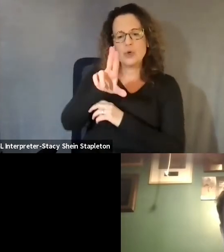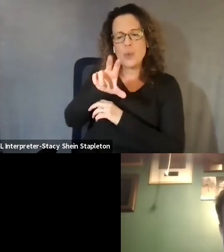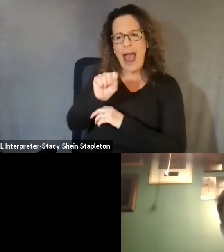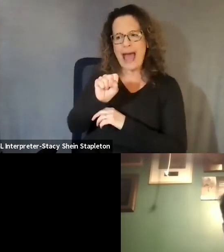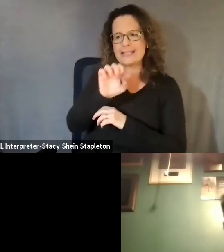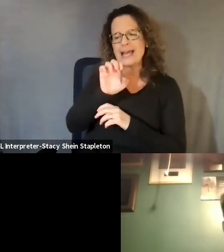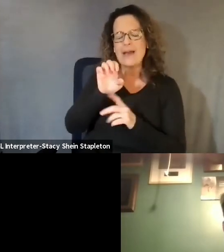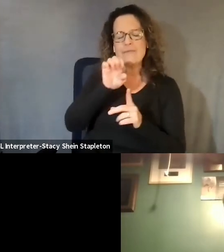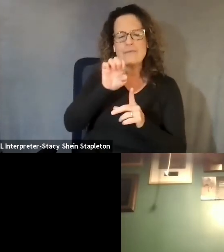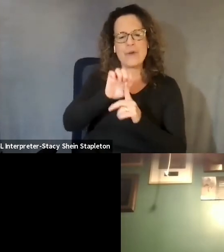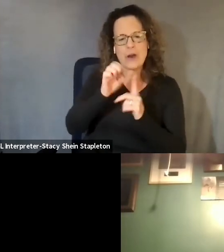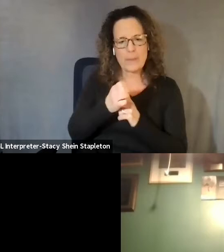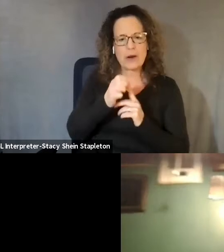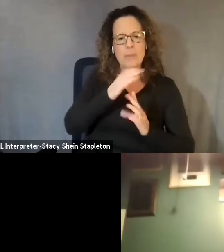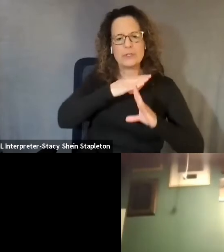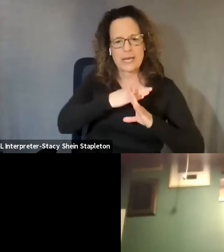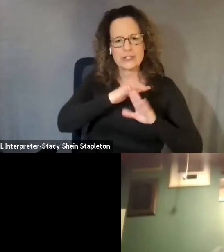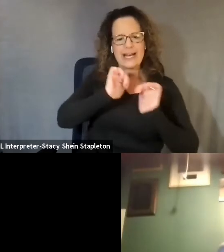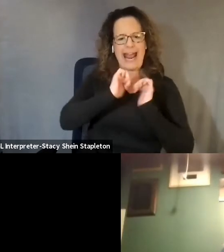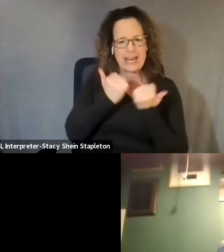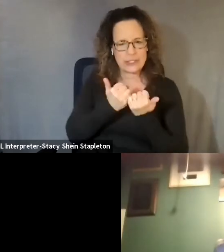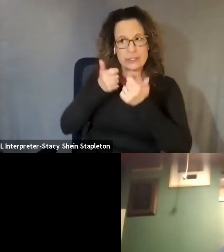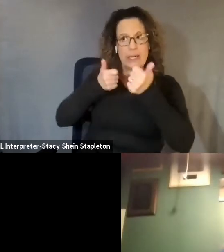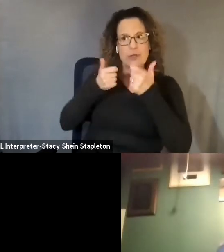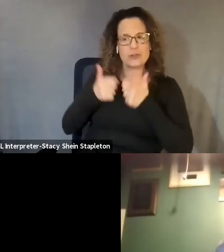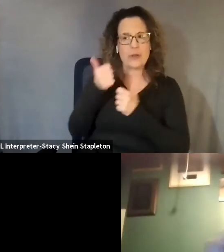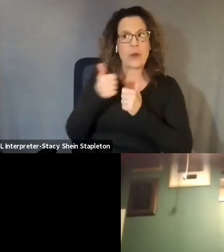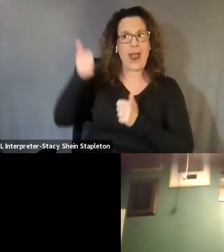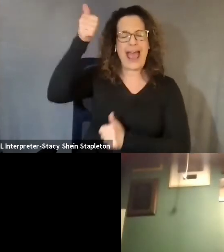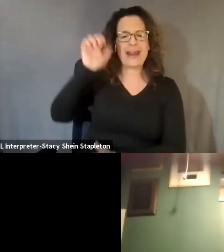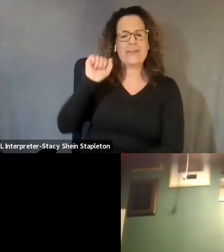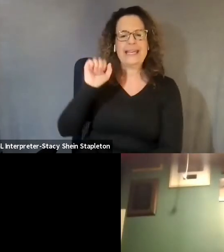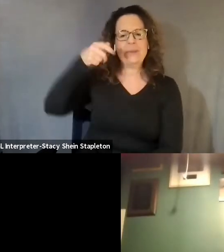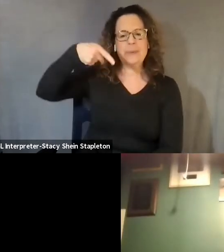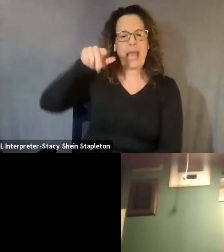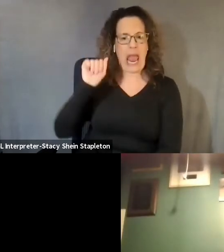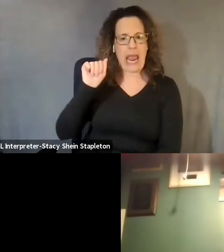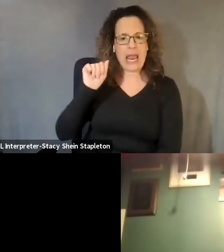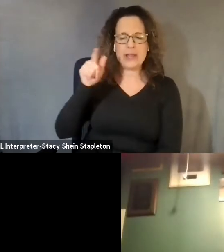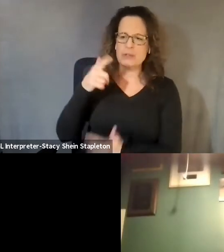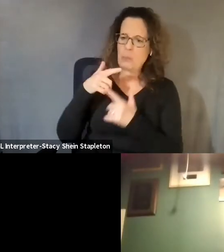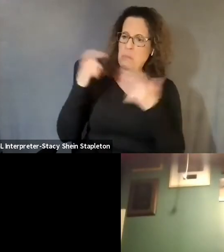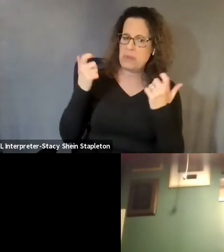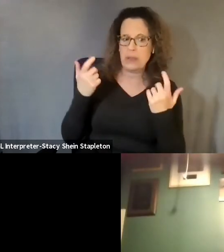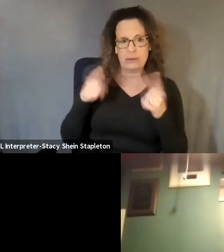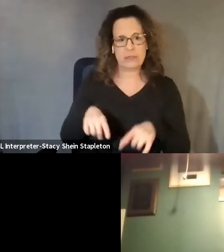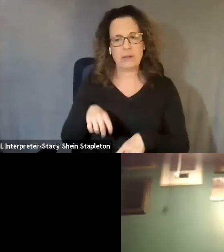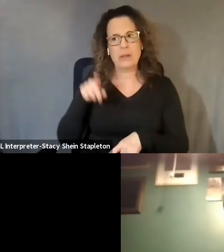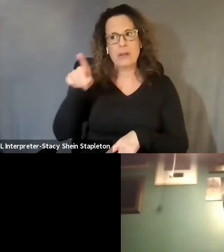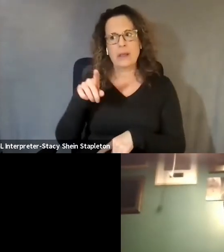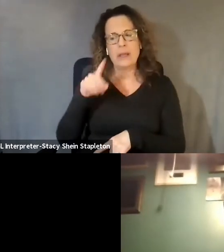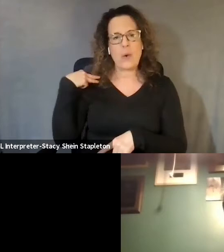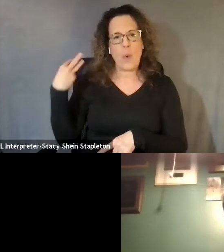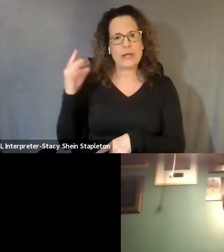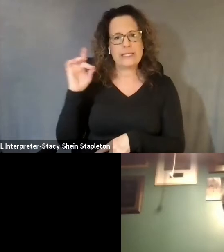Agency administrators, the administrators are the head of the EPA. So that's kind of a big deal. In Washington,